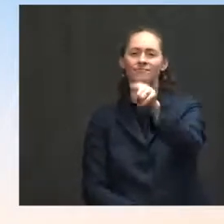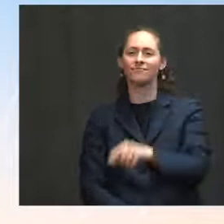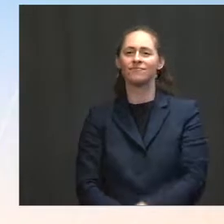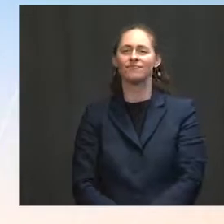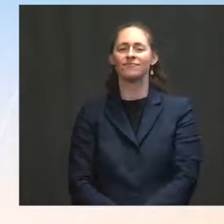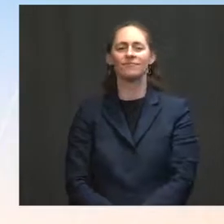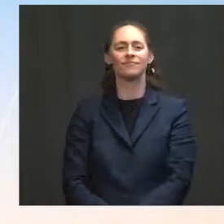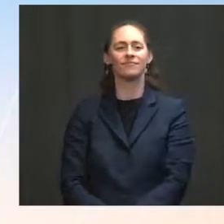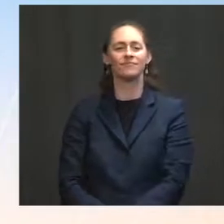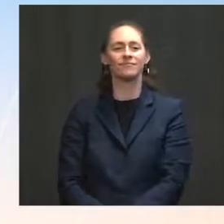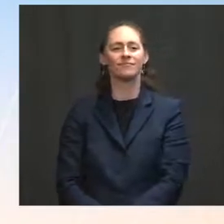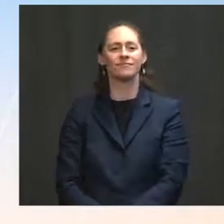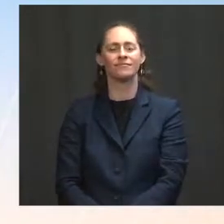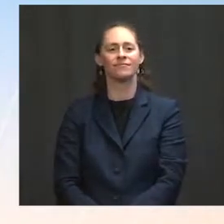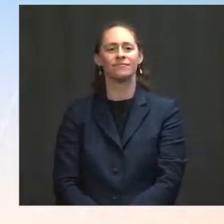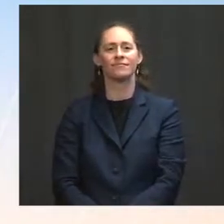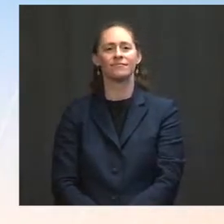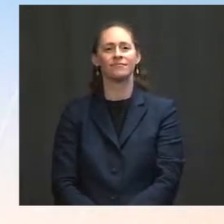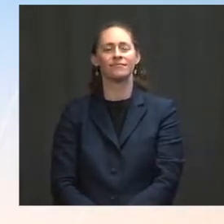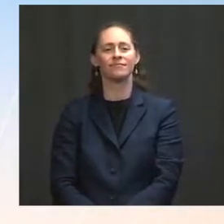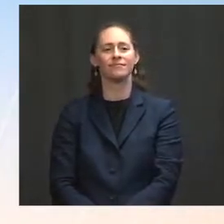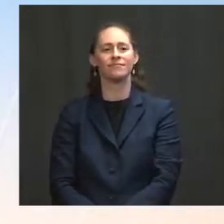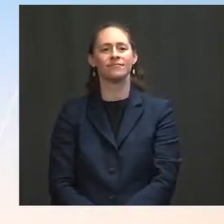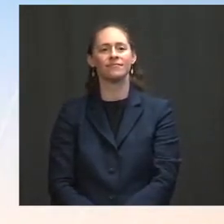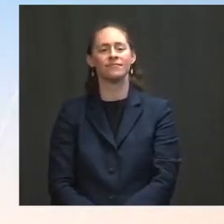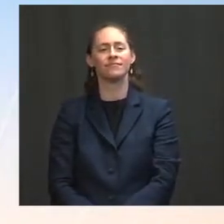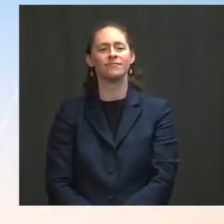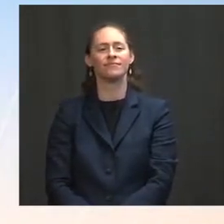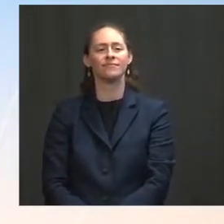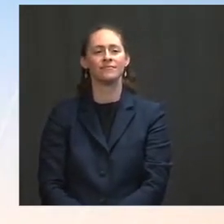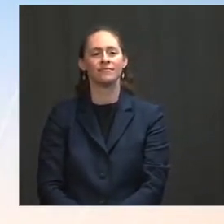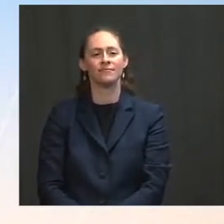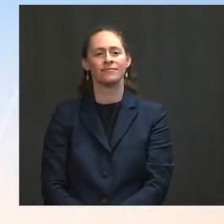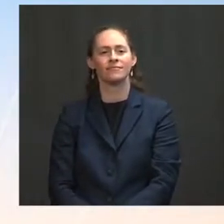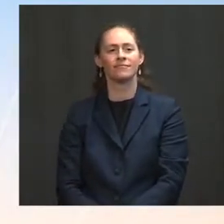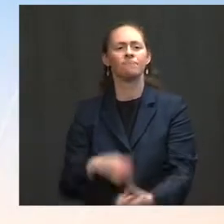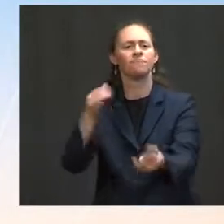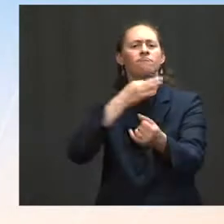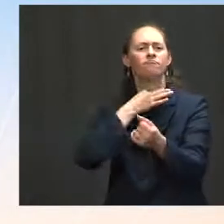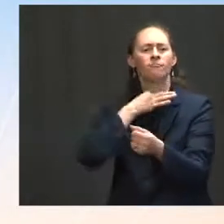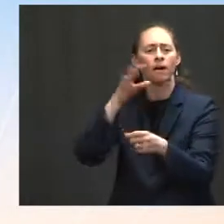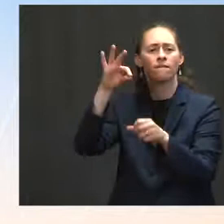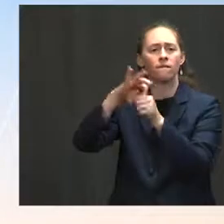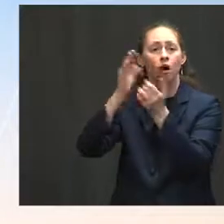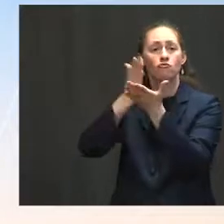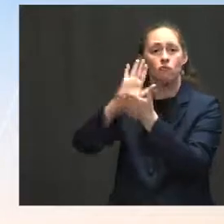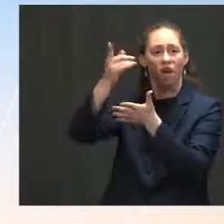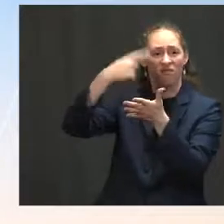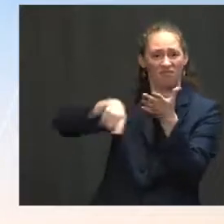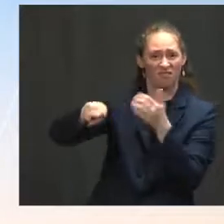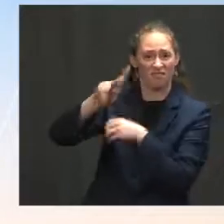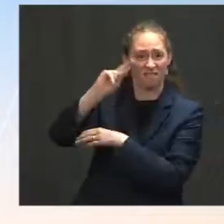Just 2 quick questions. First, on voting rights, is the speech next week in Pennsylvania, is it like a one-off speech, or is the